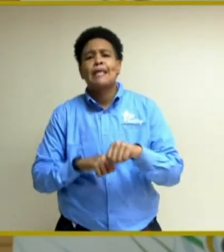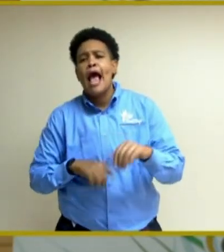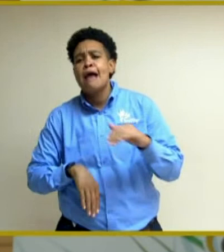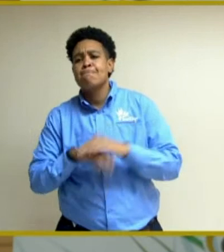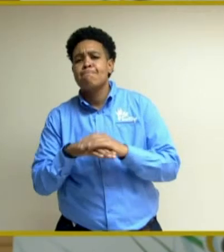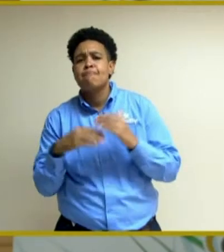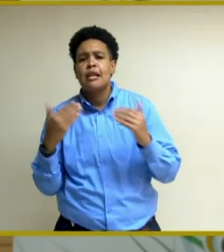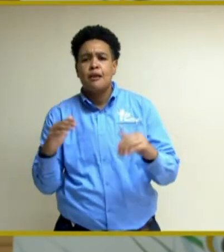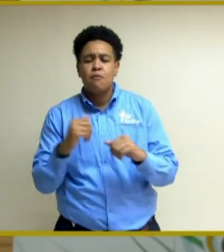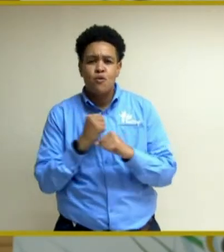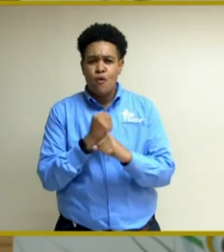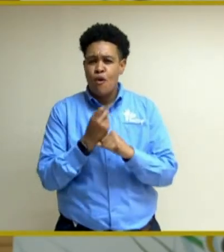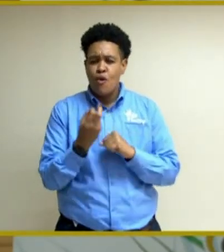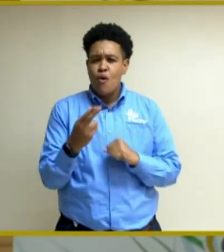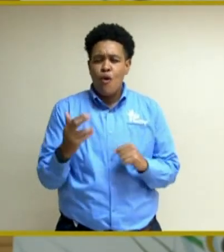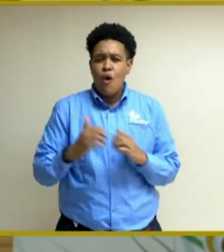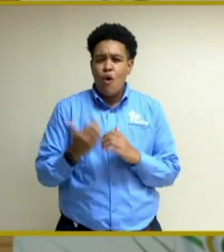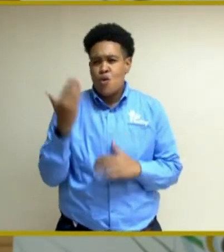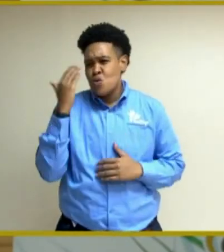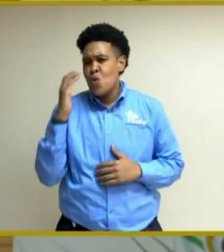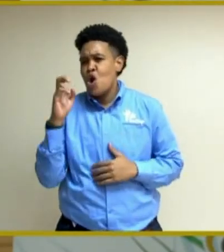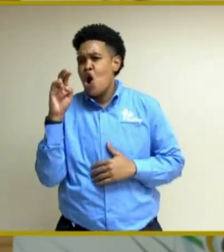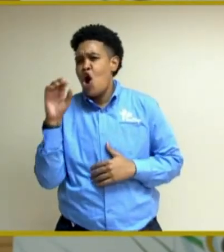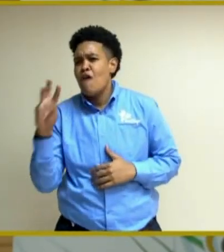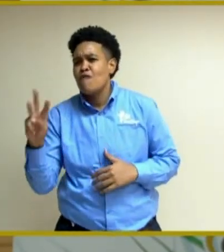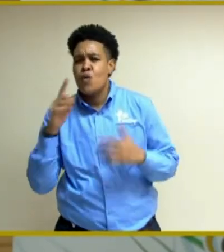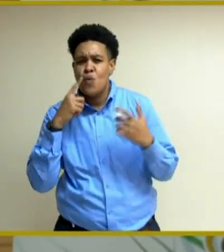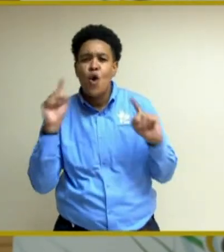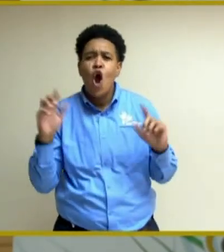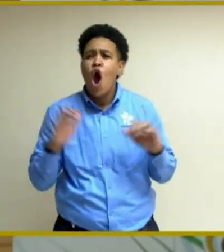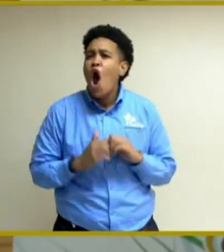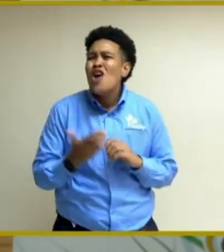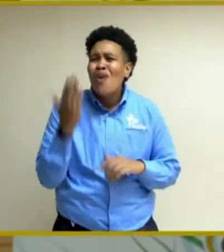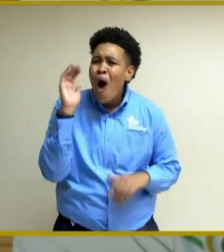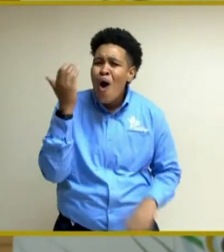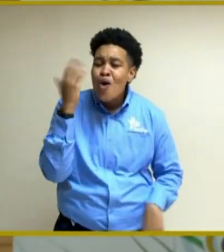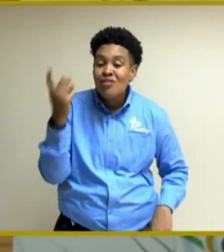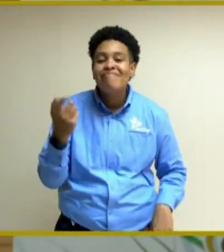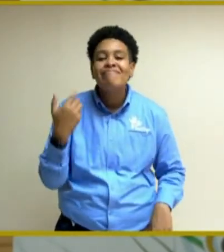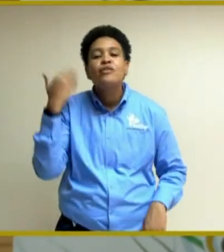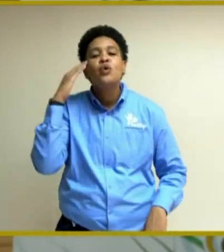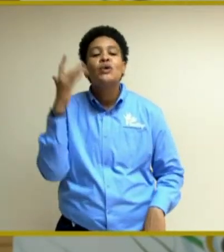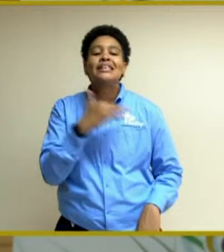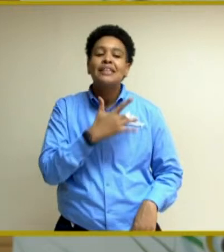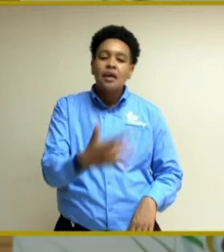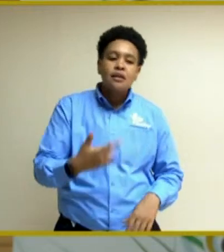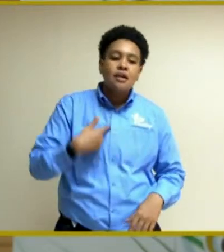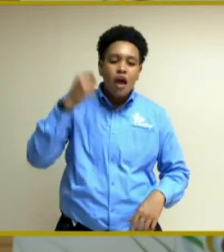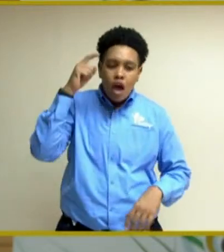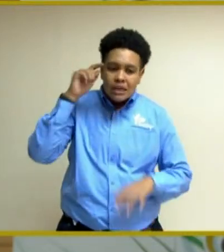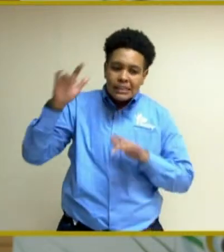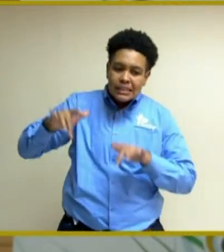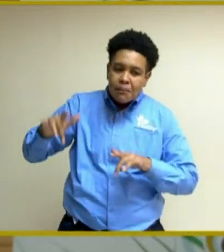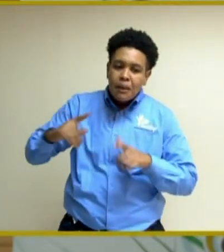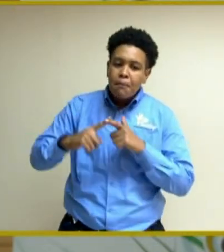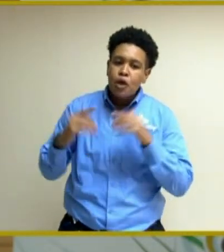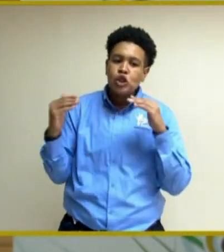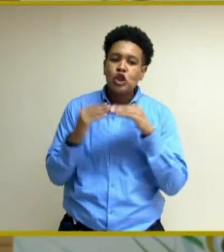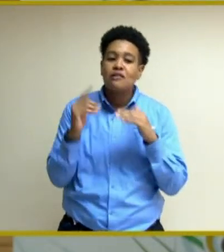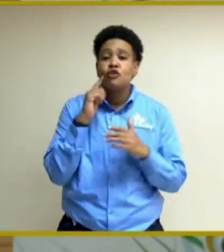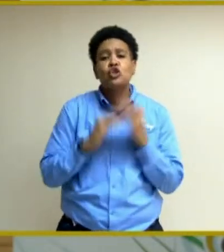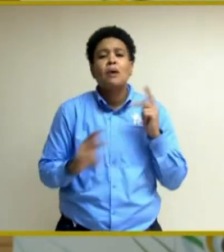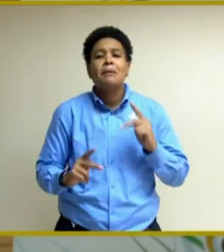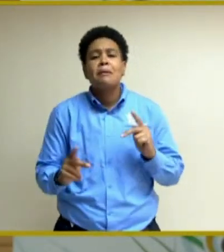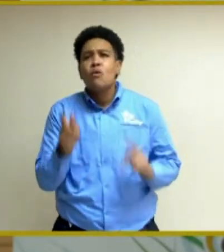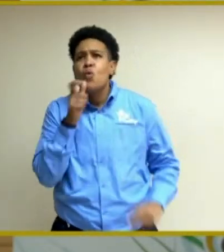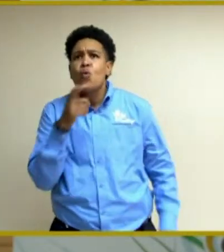or, and I know that there is a tendency, and with some understanding and sympathy and justification for some